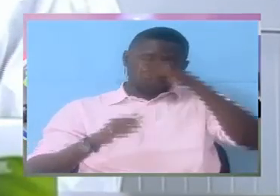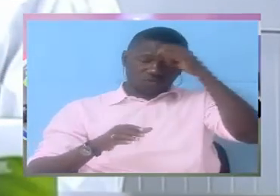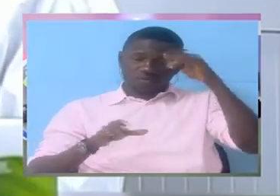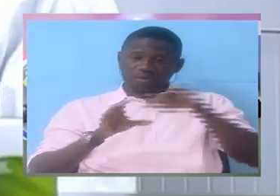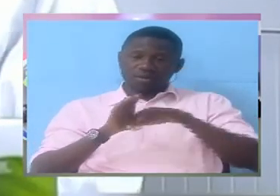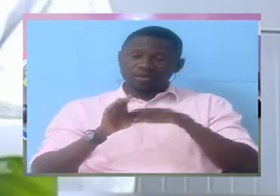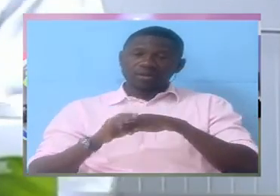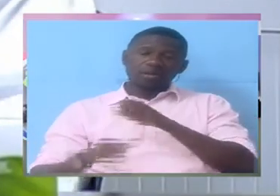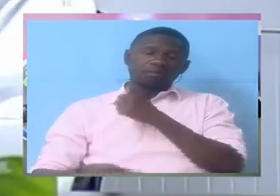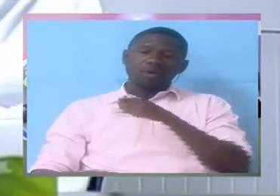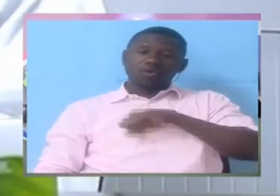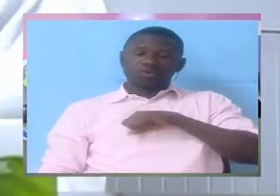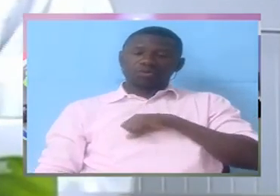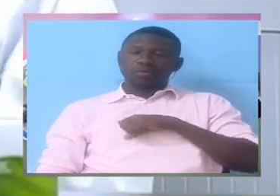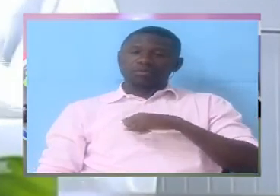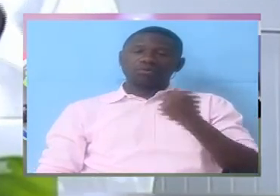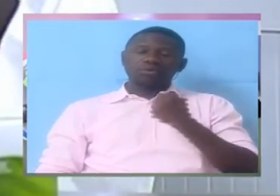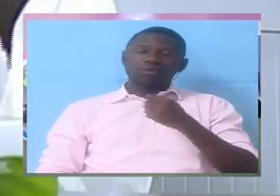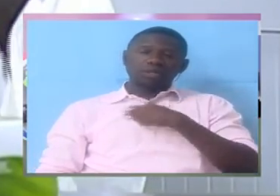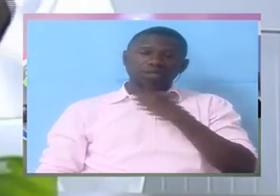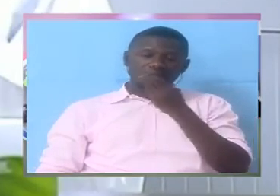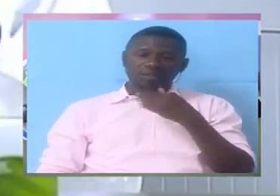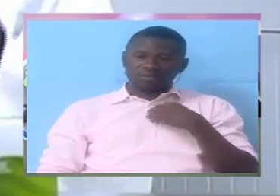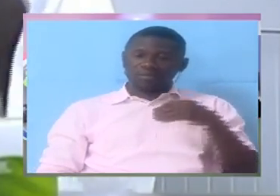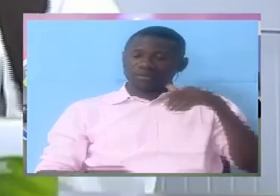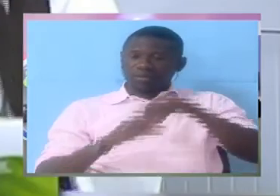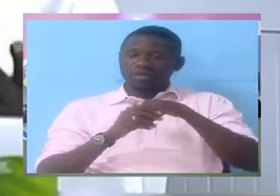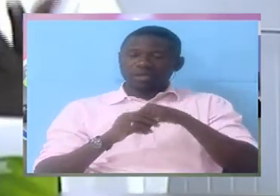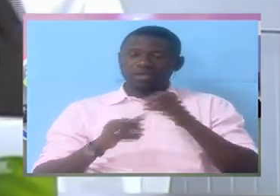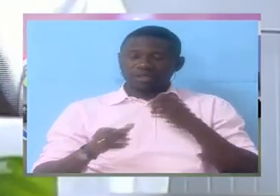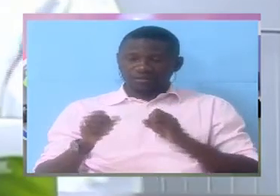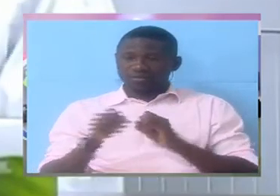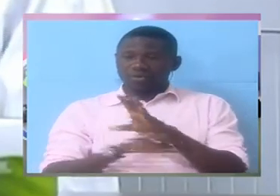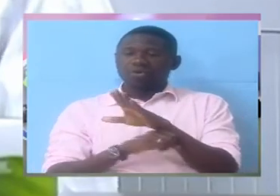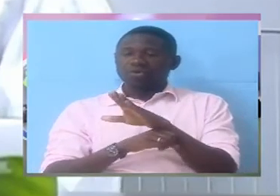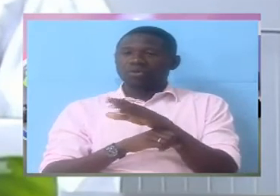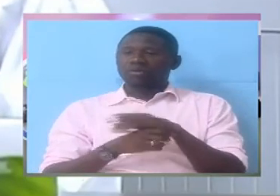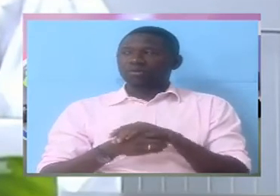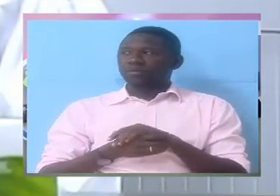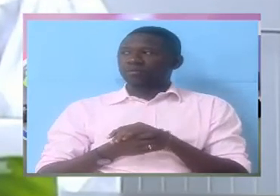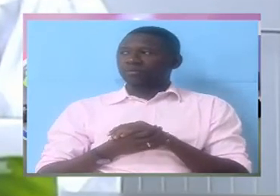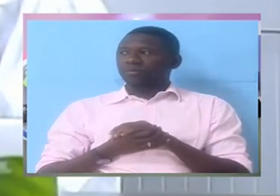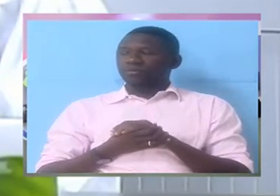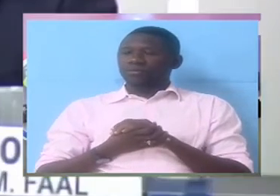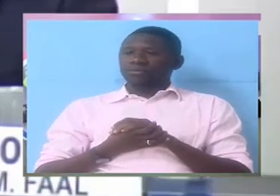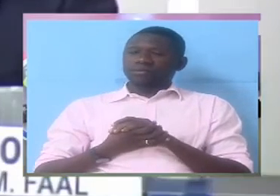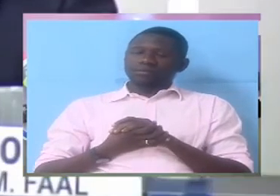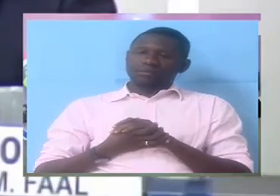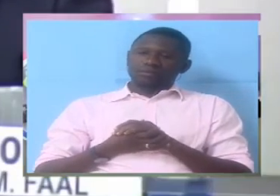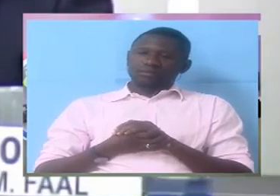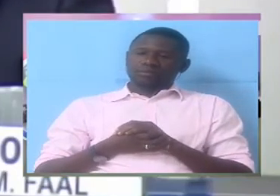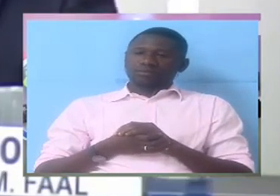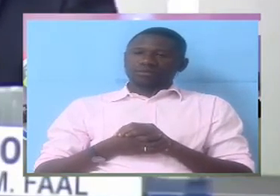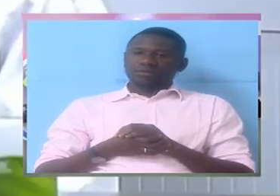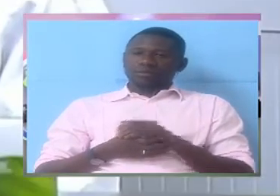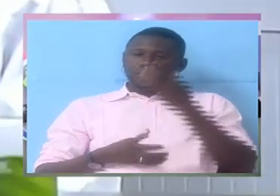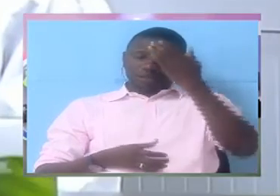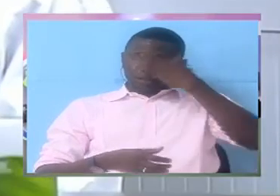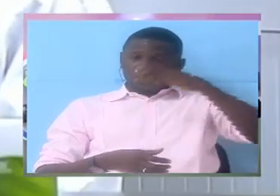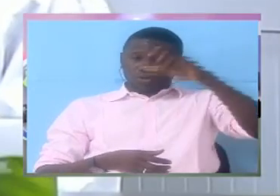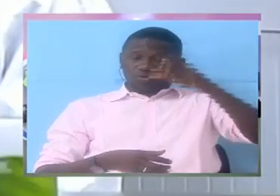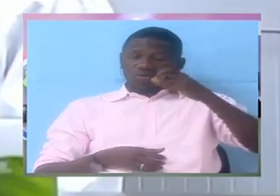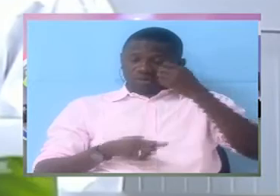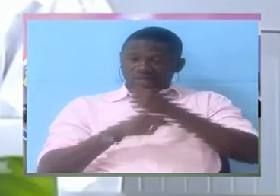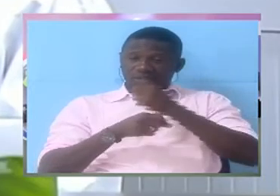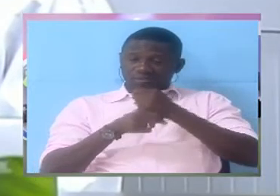self, because they incriminated me that I gave them the operational order. But precisely, the commission was set by